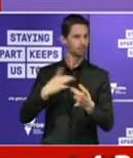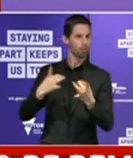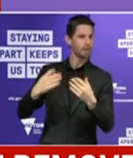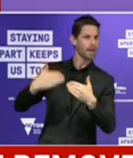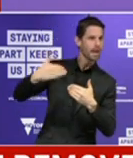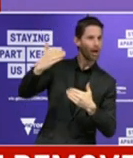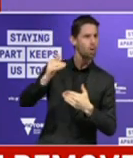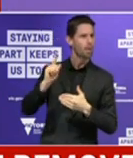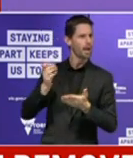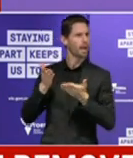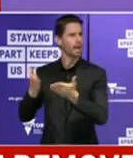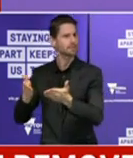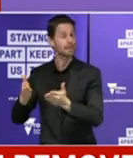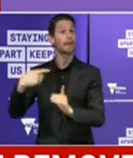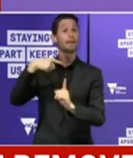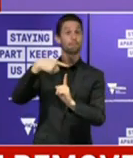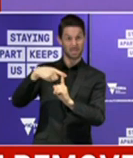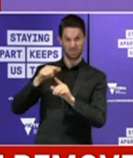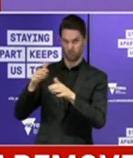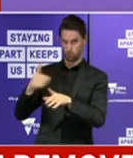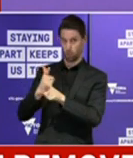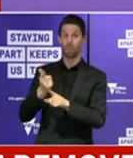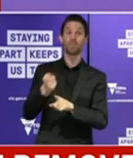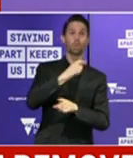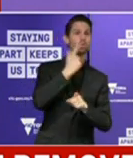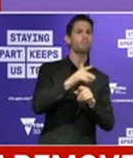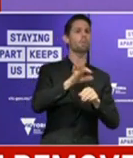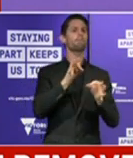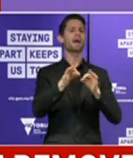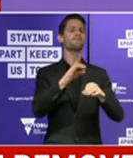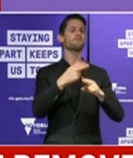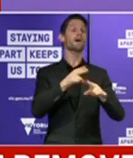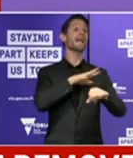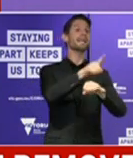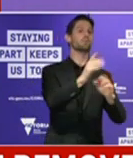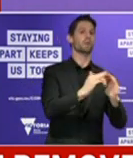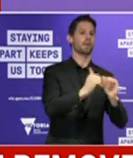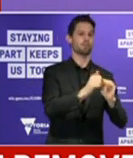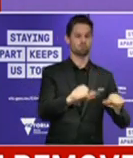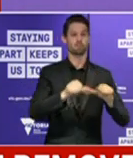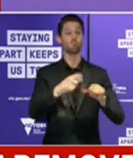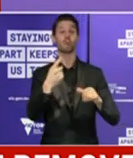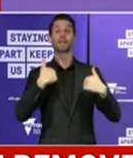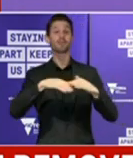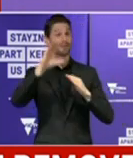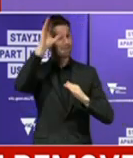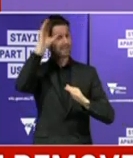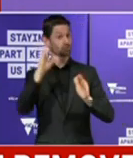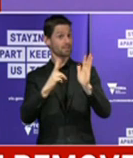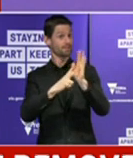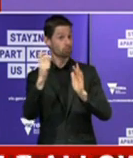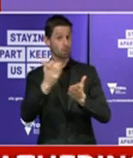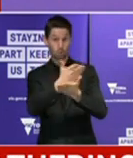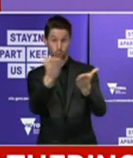next weekend, so the weekend between now and the 1st of November. If you live in regional Victoria, you